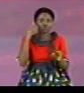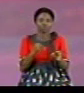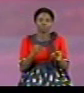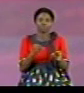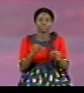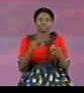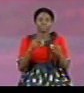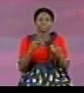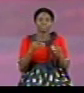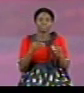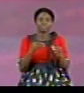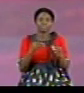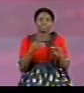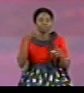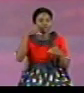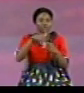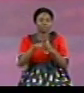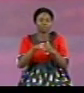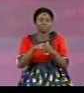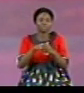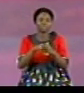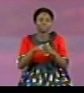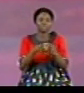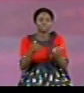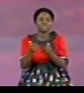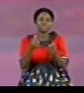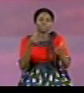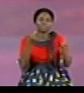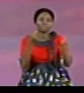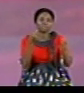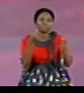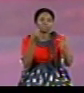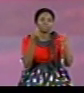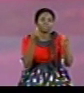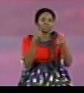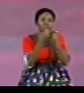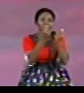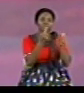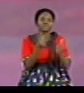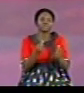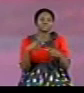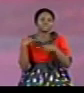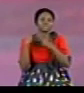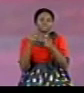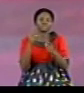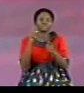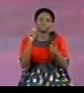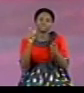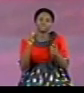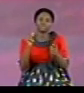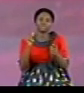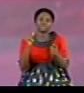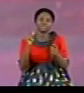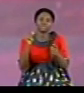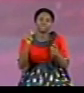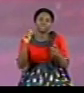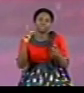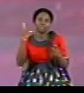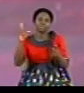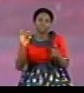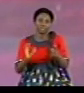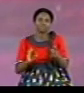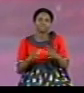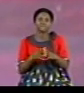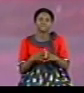in 2019. And since then, she could not walk without crutches. But then, coming up on your screen